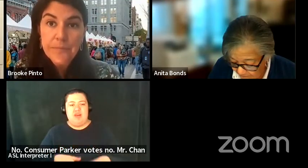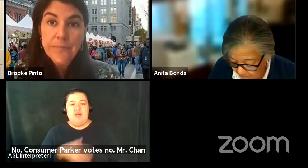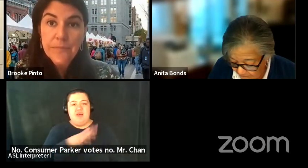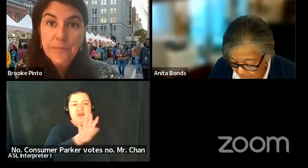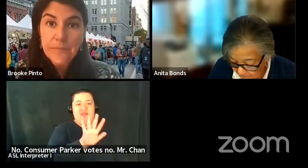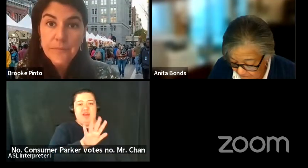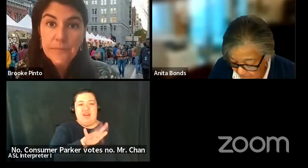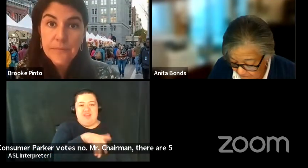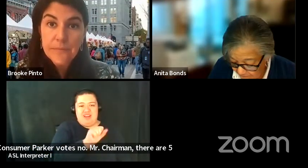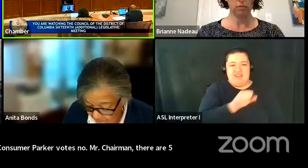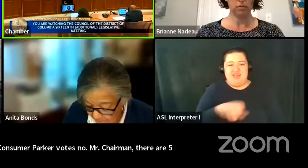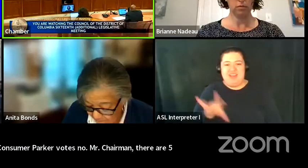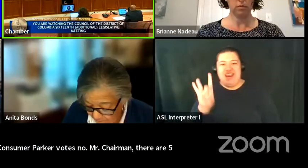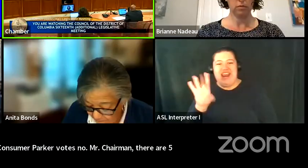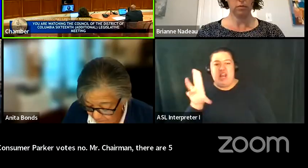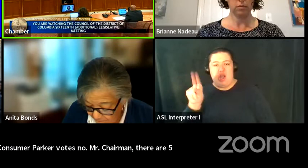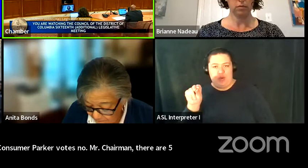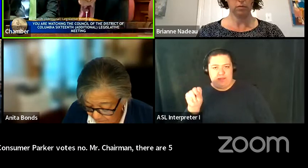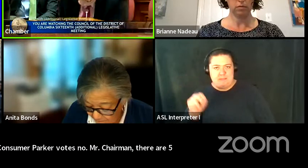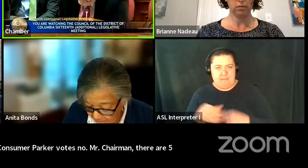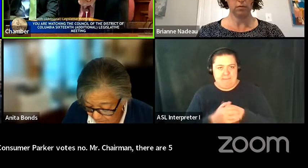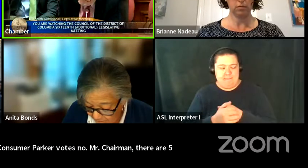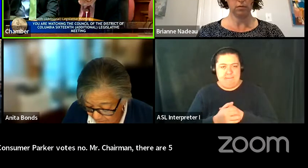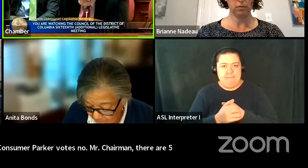and 8 nos.